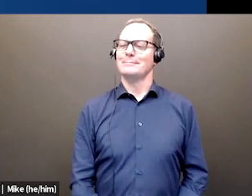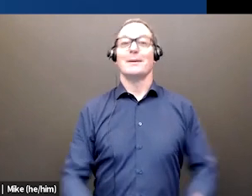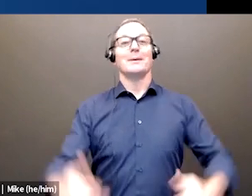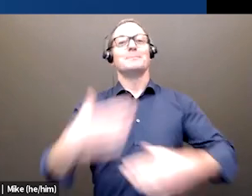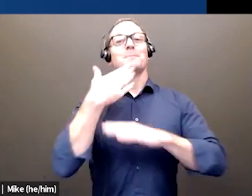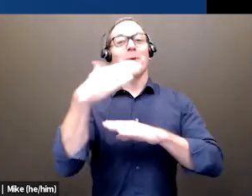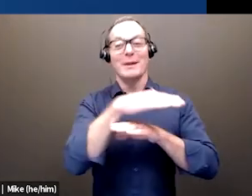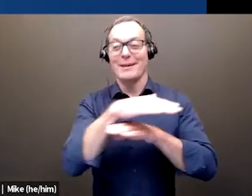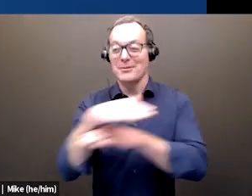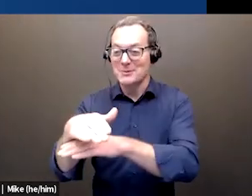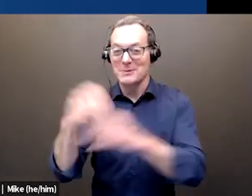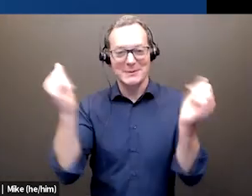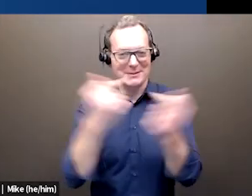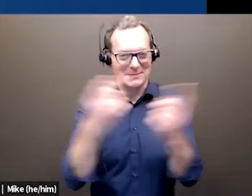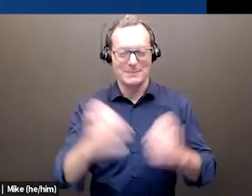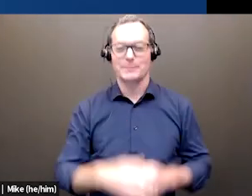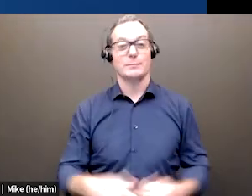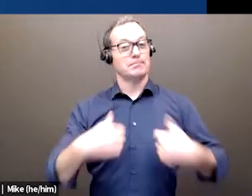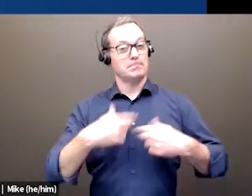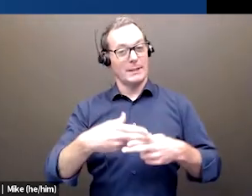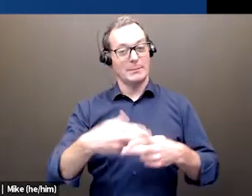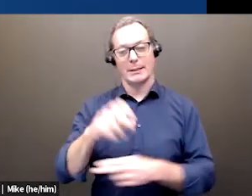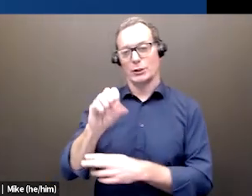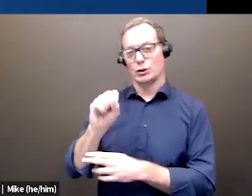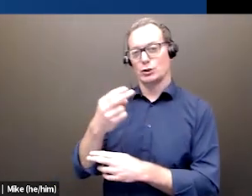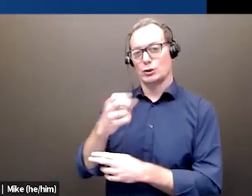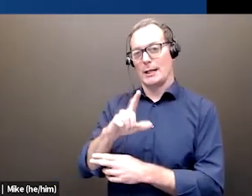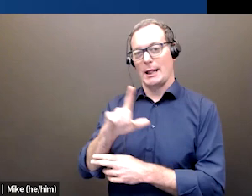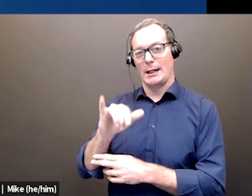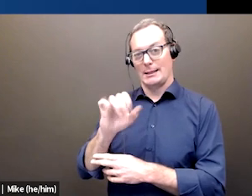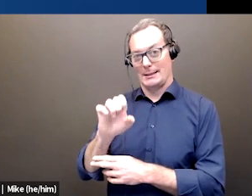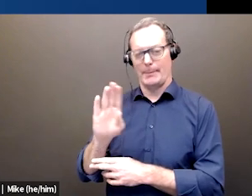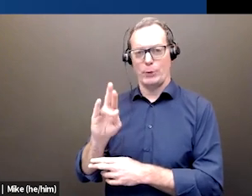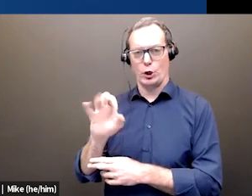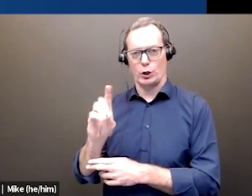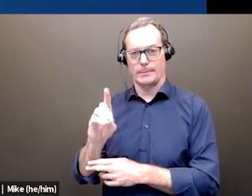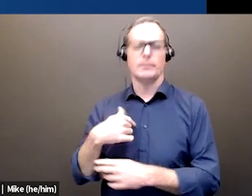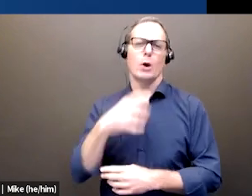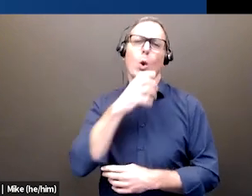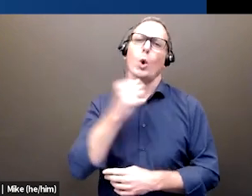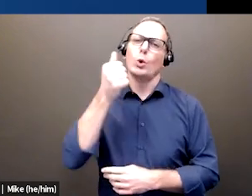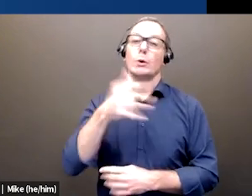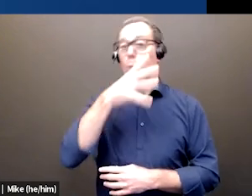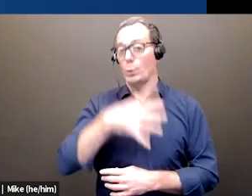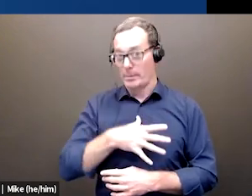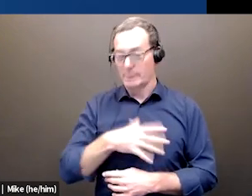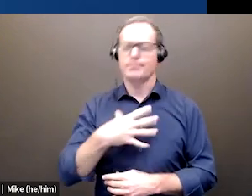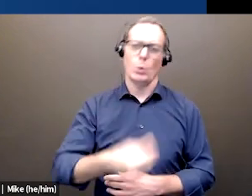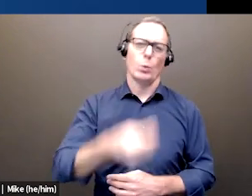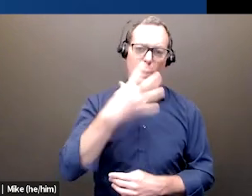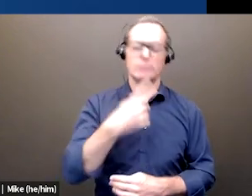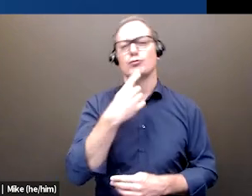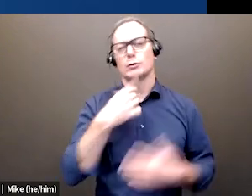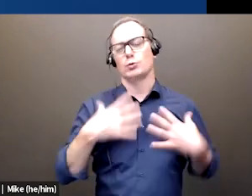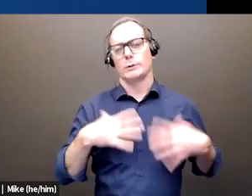Good afternoon. My name is Shellie Bird. I'm an older white woman wearing a red sweater. And I